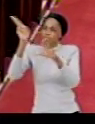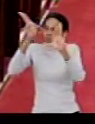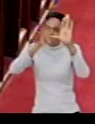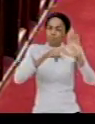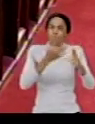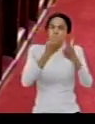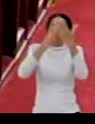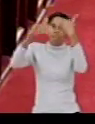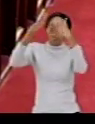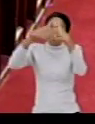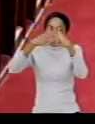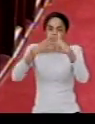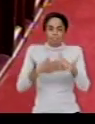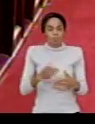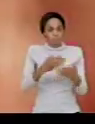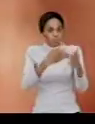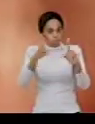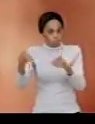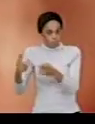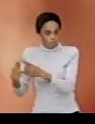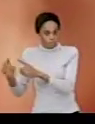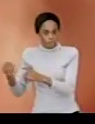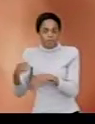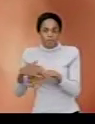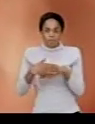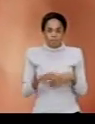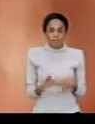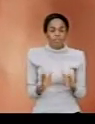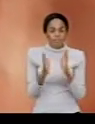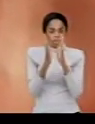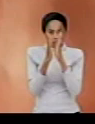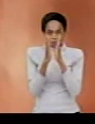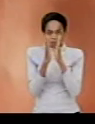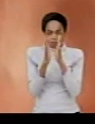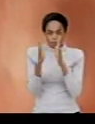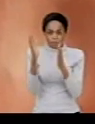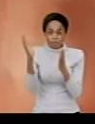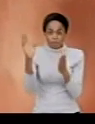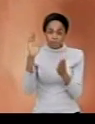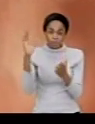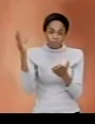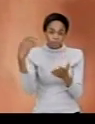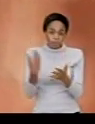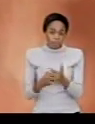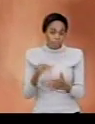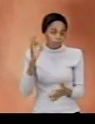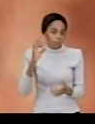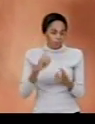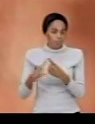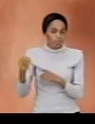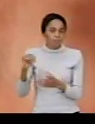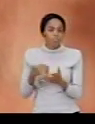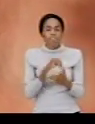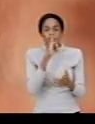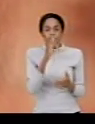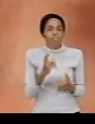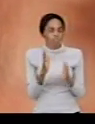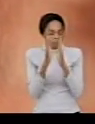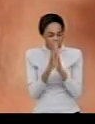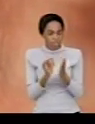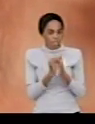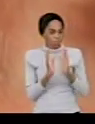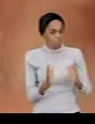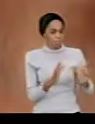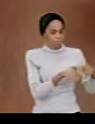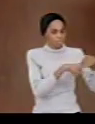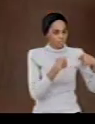actually reach and touch them. You see, it is a prayer that will prepare your heart and a prayer that will prepare their heart and then link